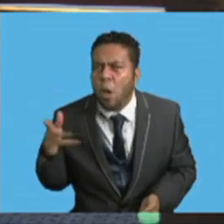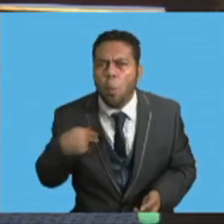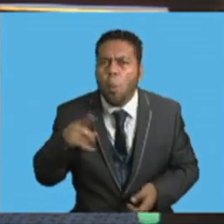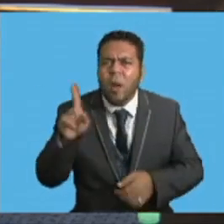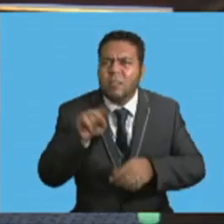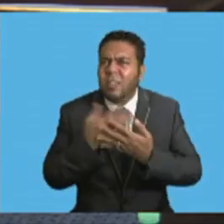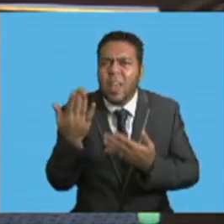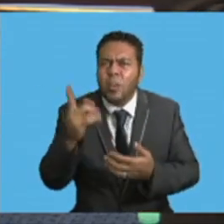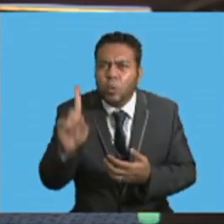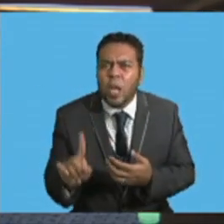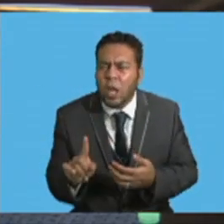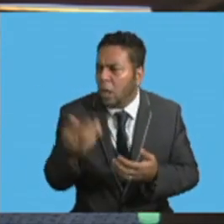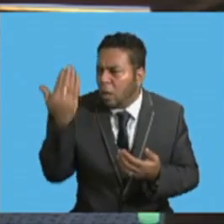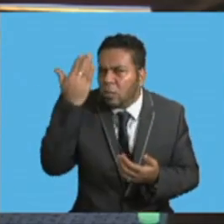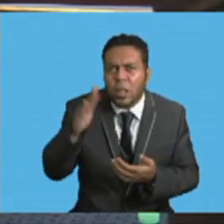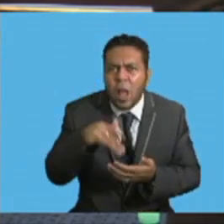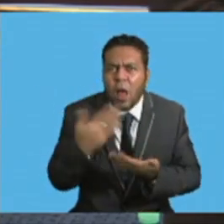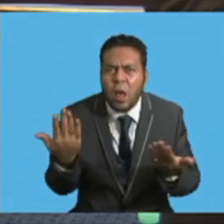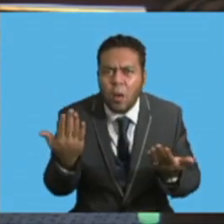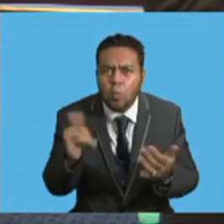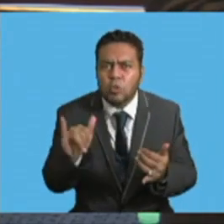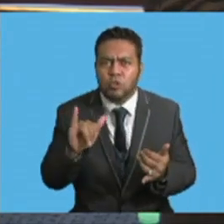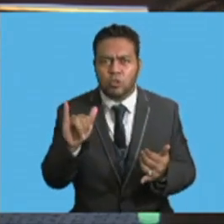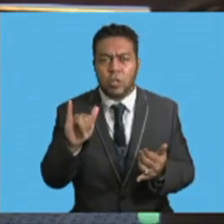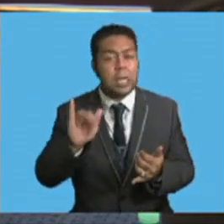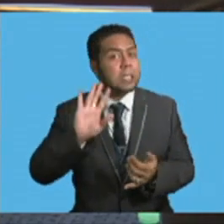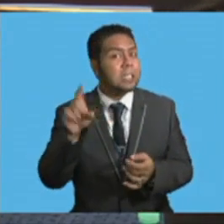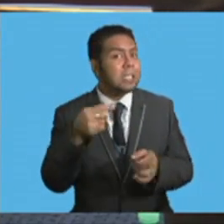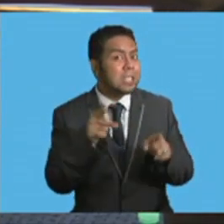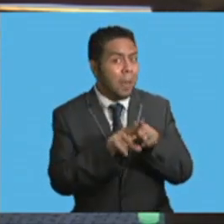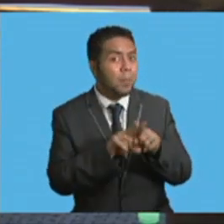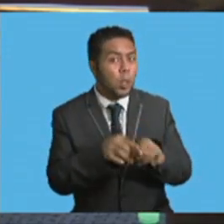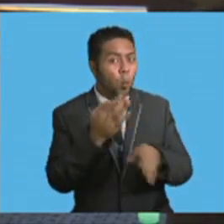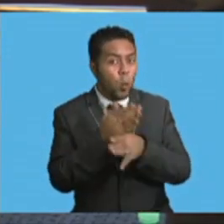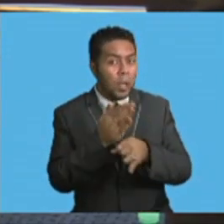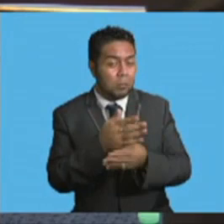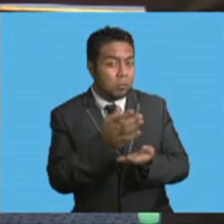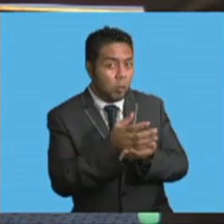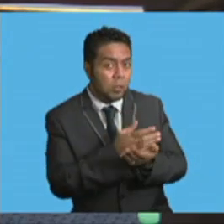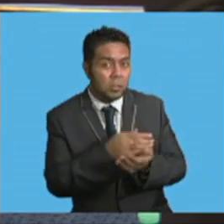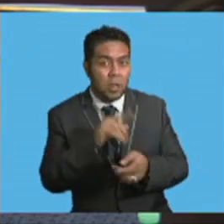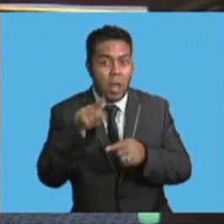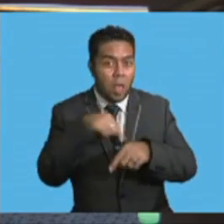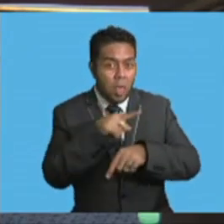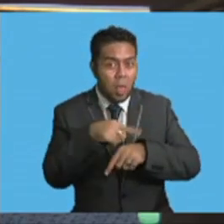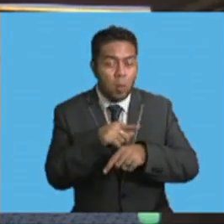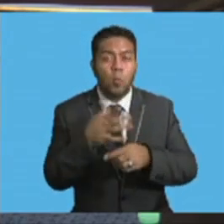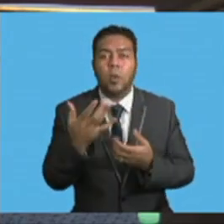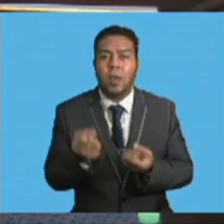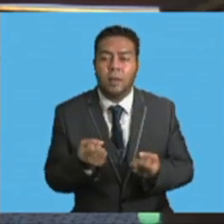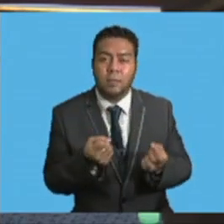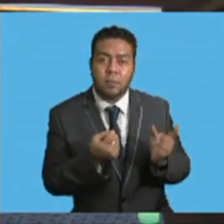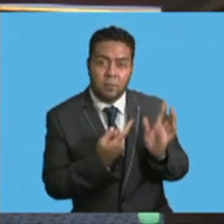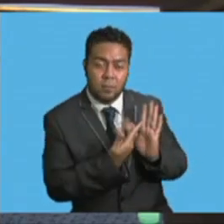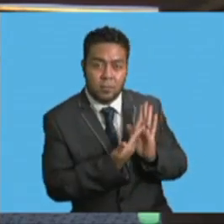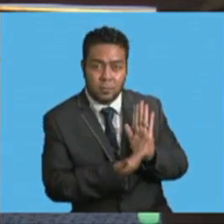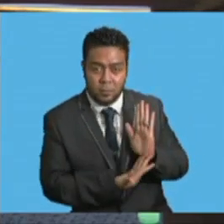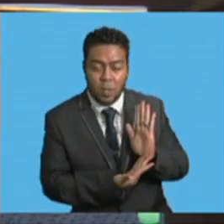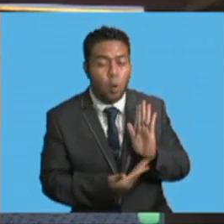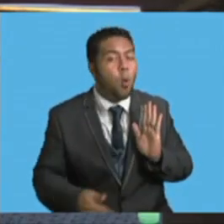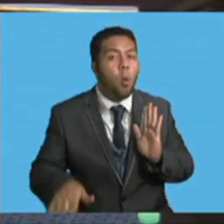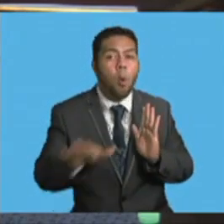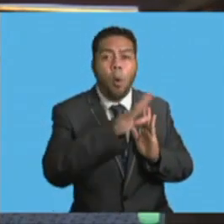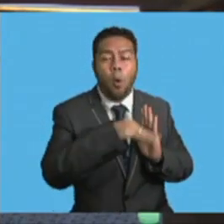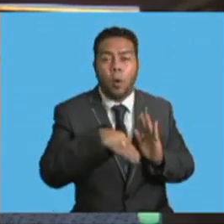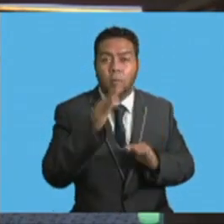the implementation recently of work-corrected hours and the fact that we have a surge in the acute clinical load in all our